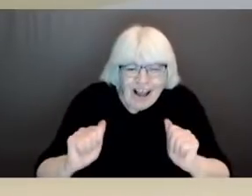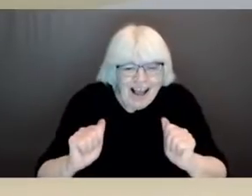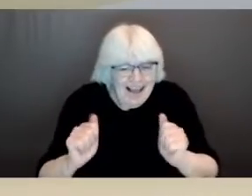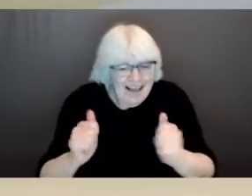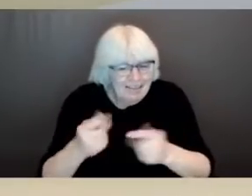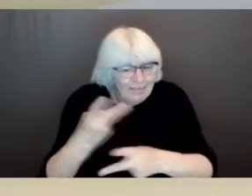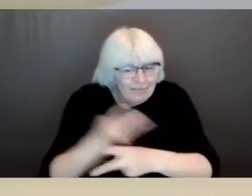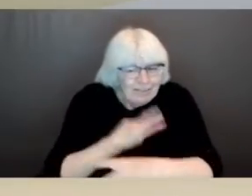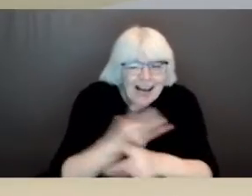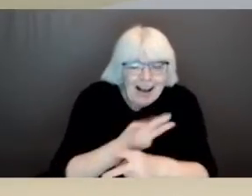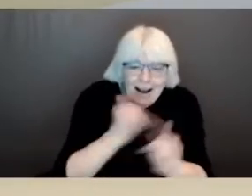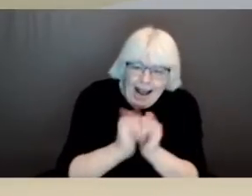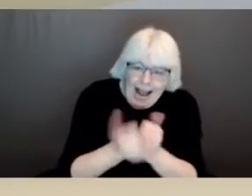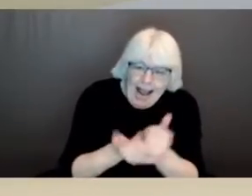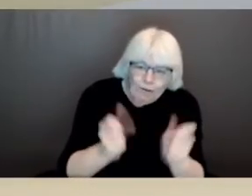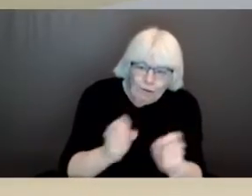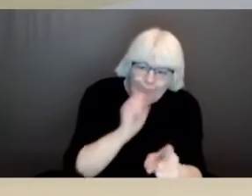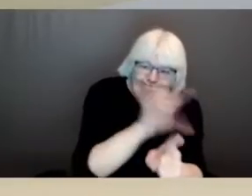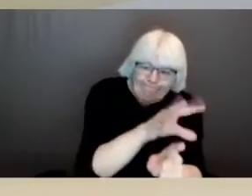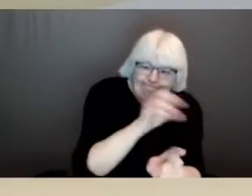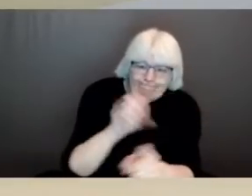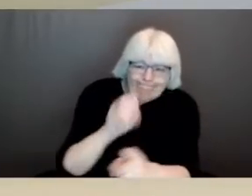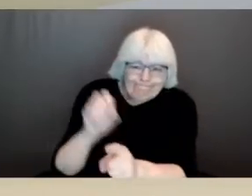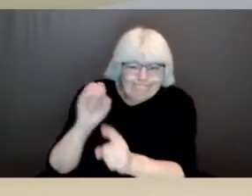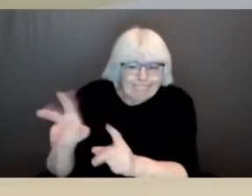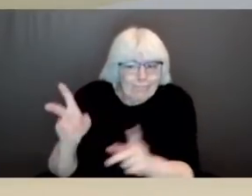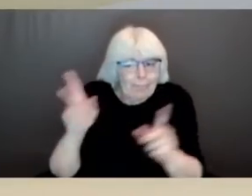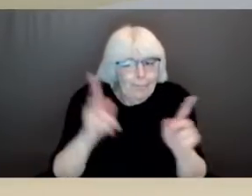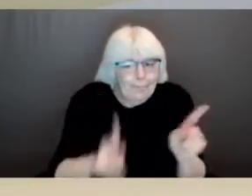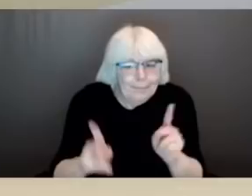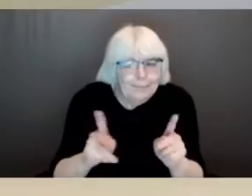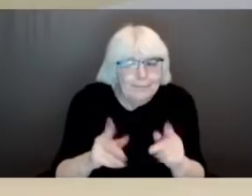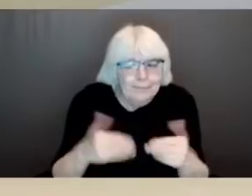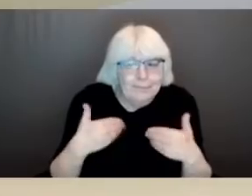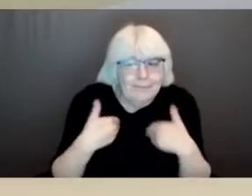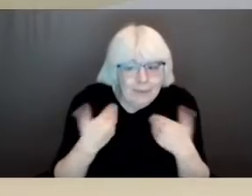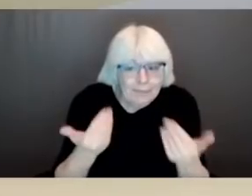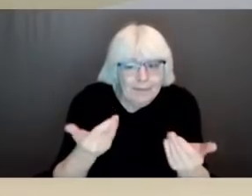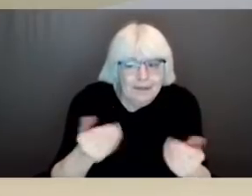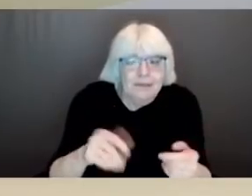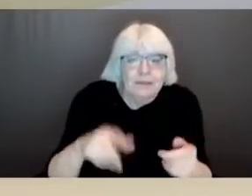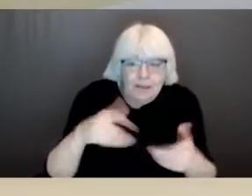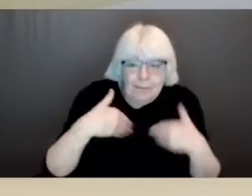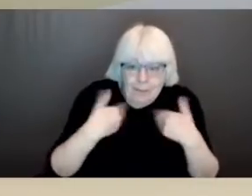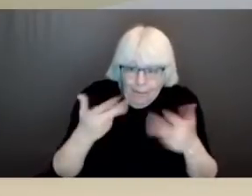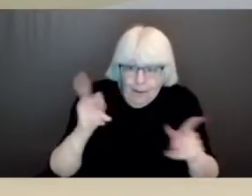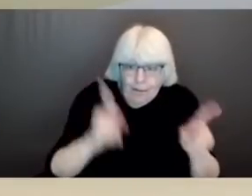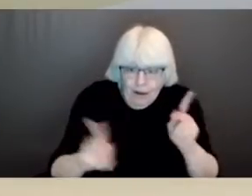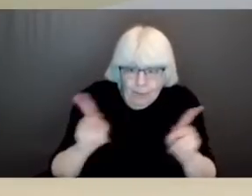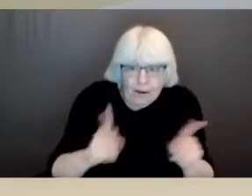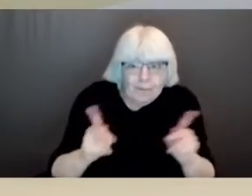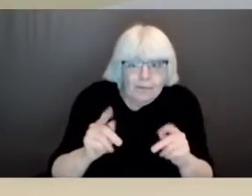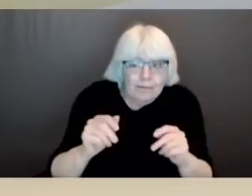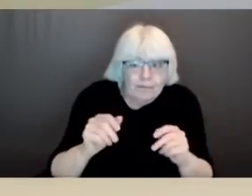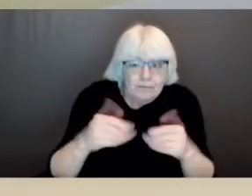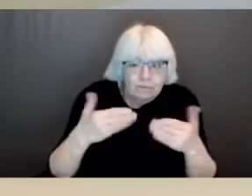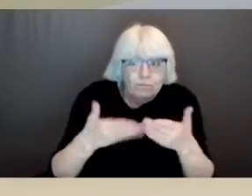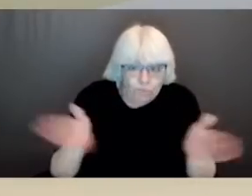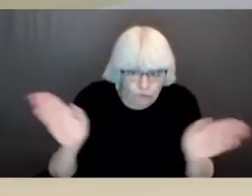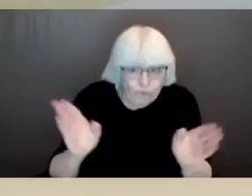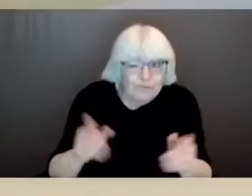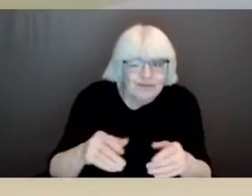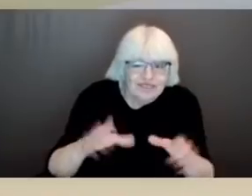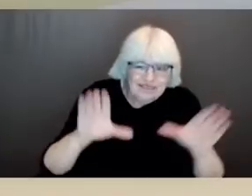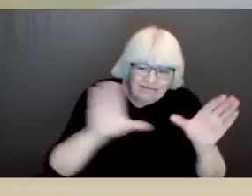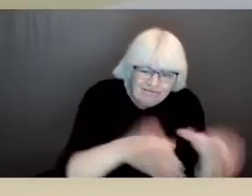we talked to the public schools branch and others about that particular less than the